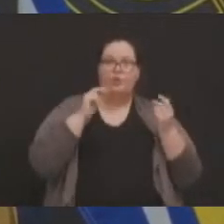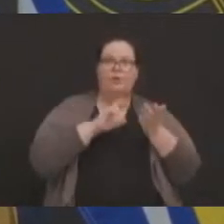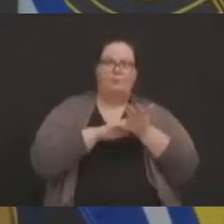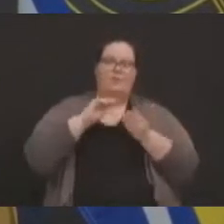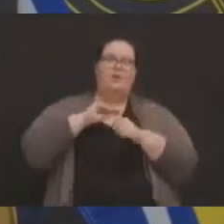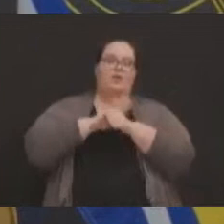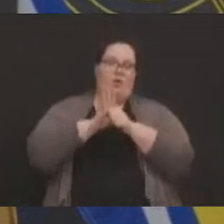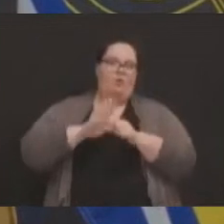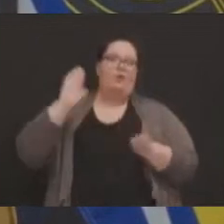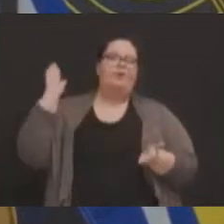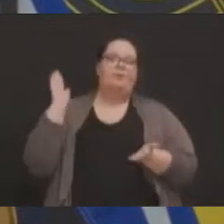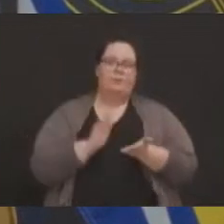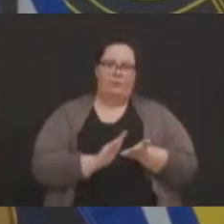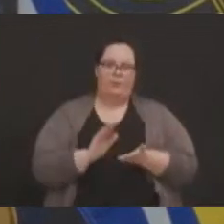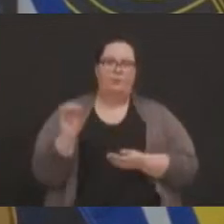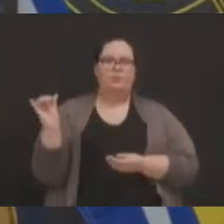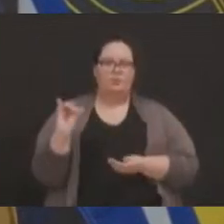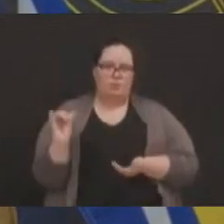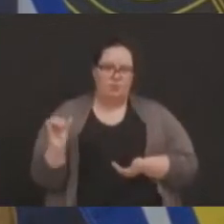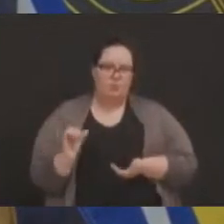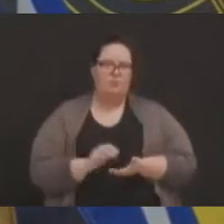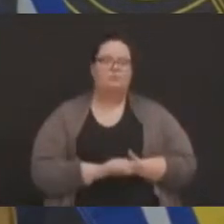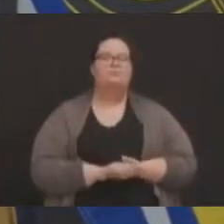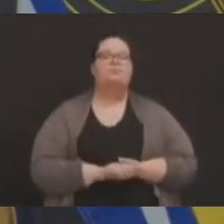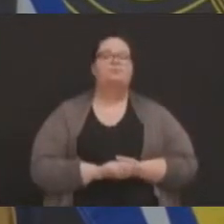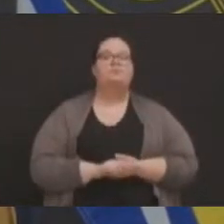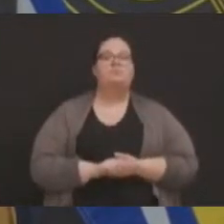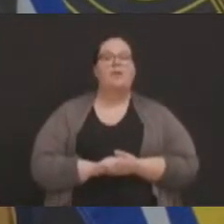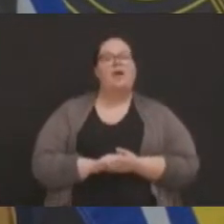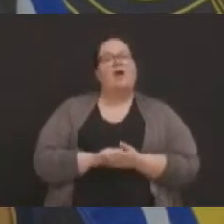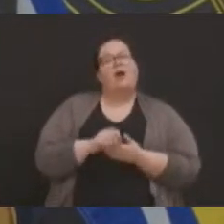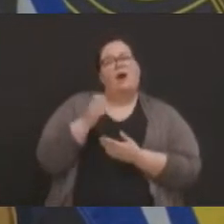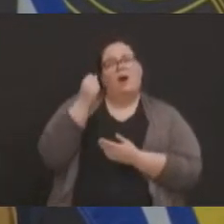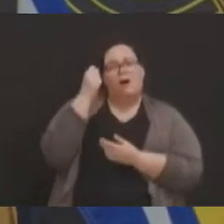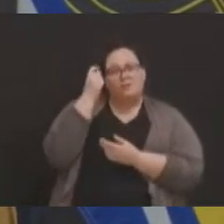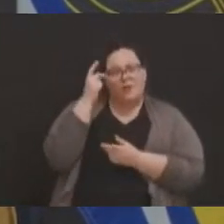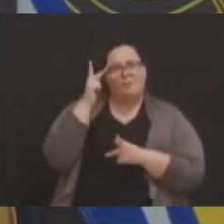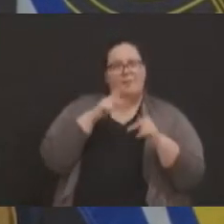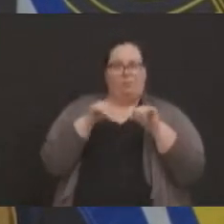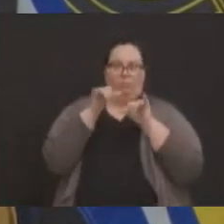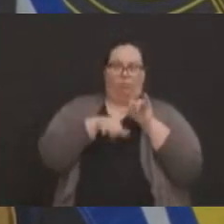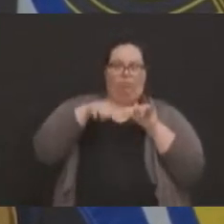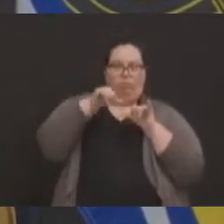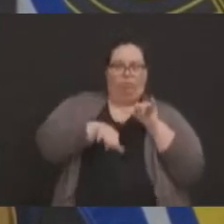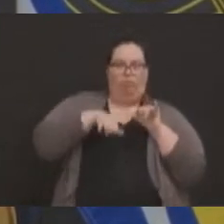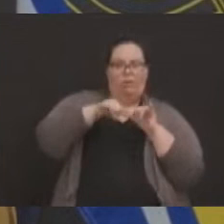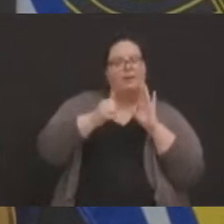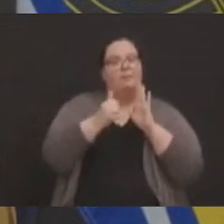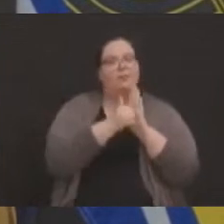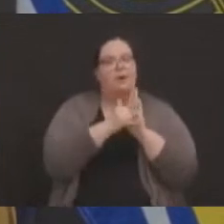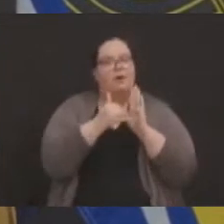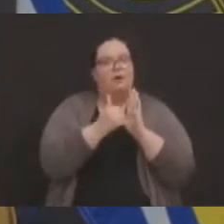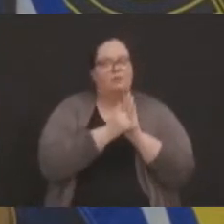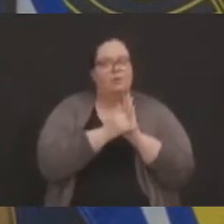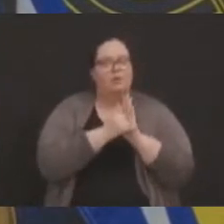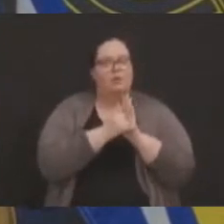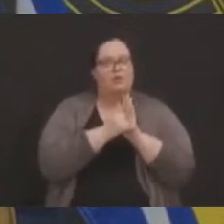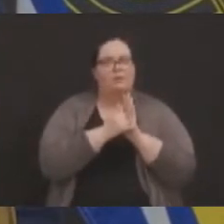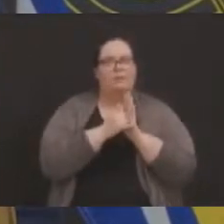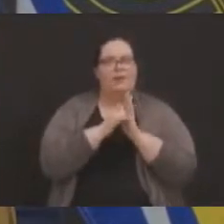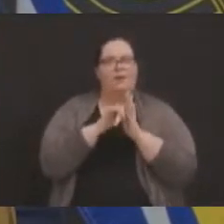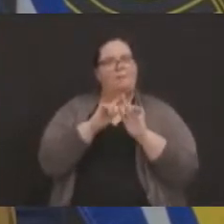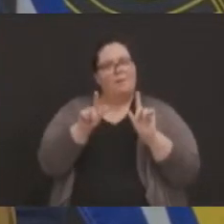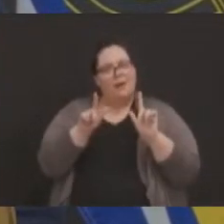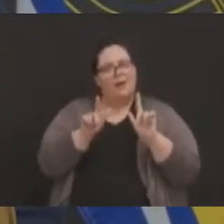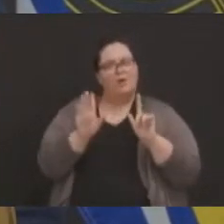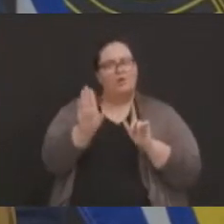find ways to reduce the risk to New Brunswickers. Effective this past weekend, travel into the province was